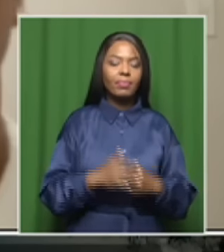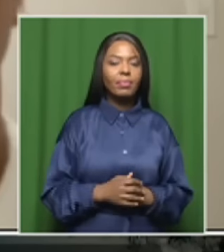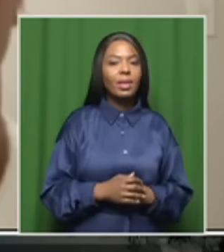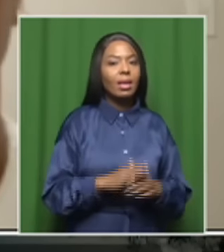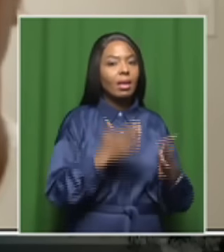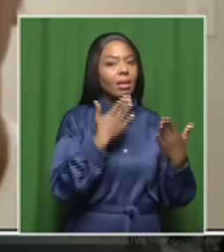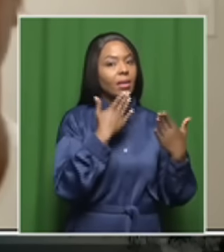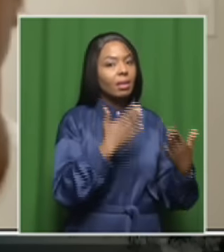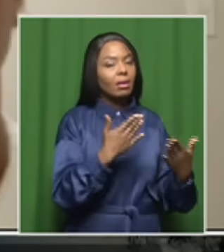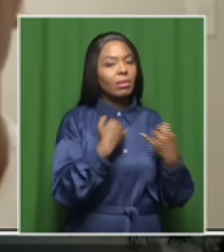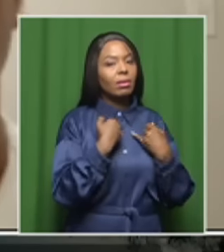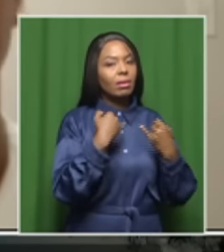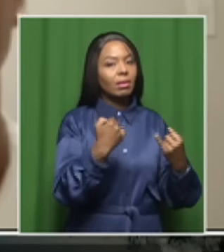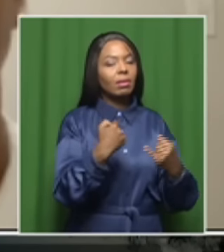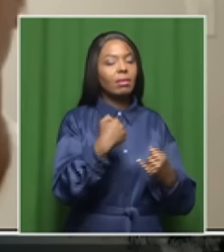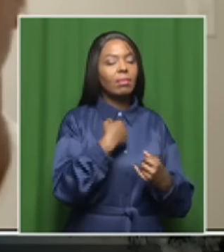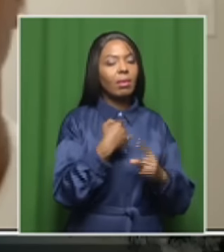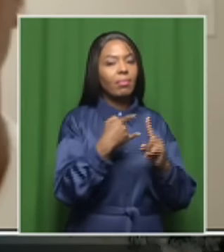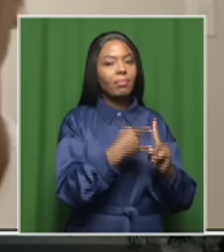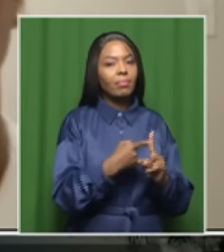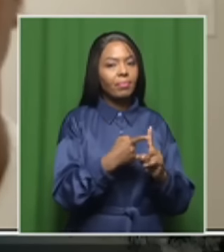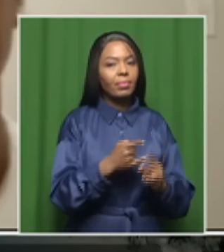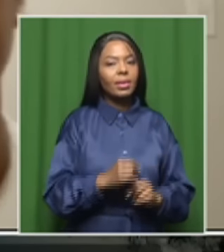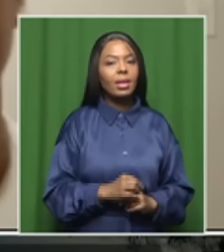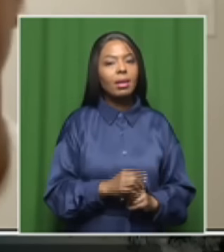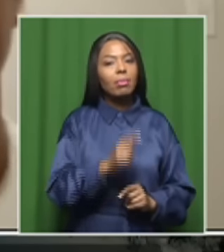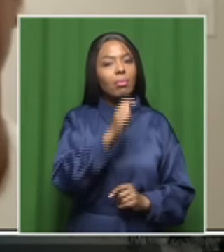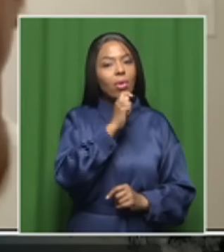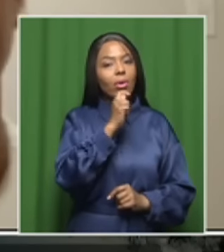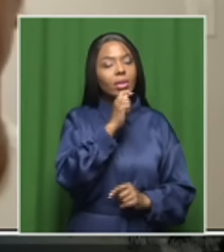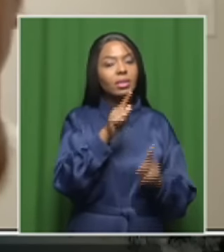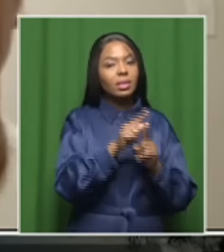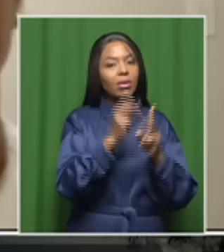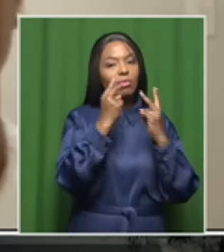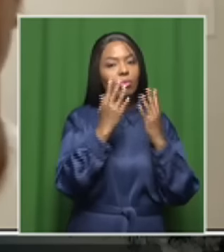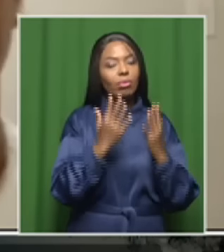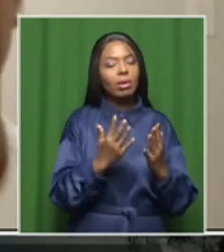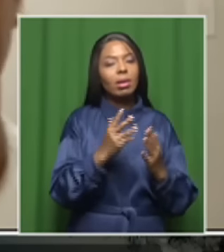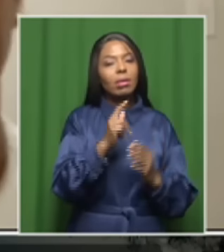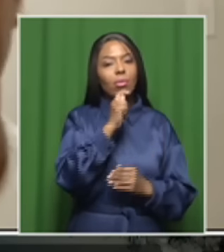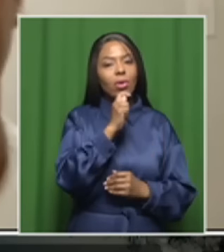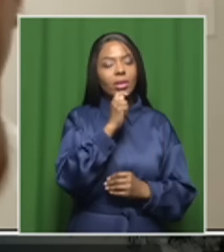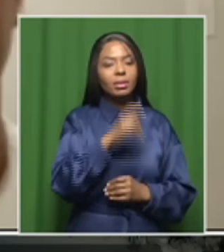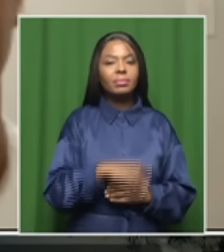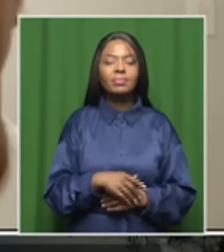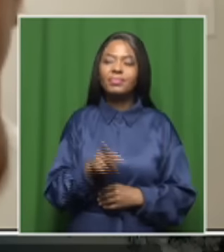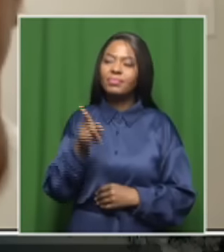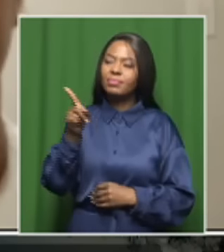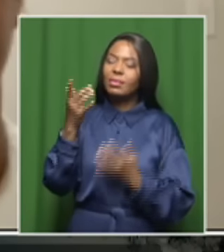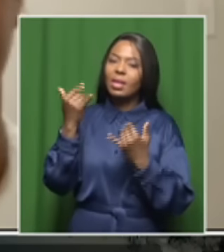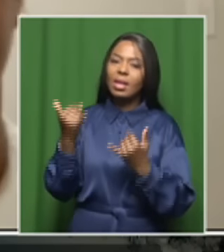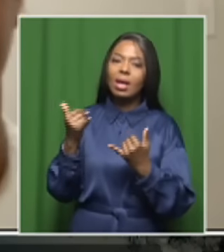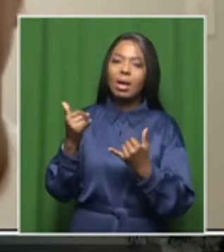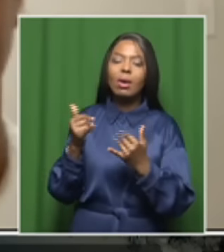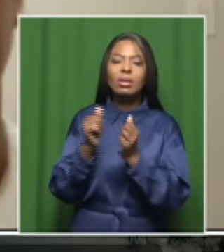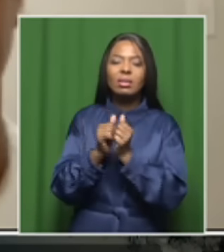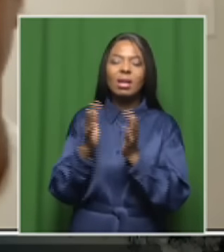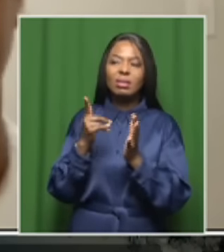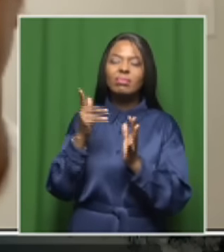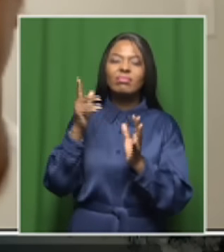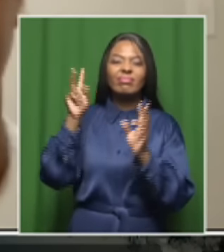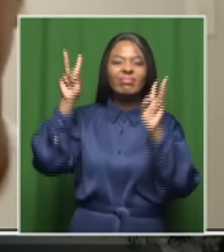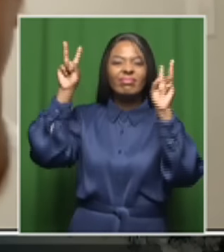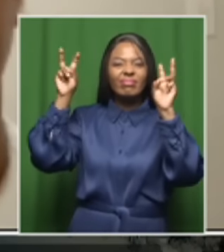Thank you for having me. Good morning to you and your viewers. Let's just start by bringing everybody up to speed regarding